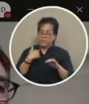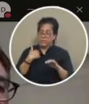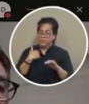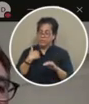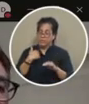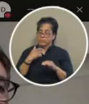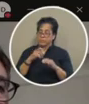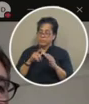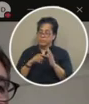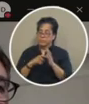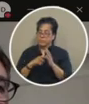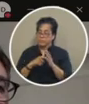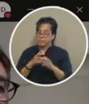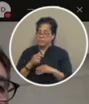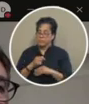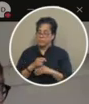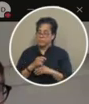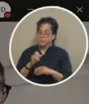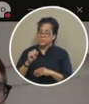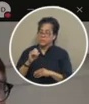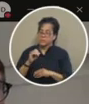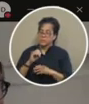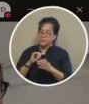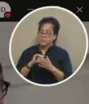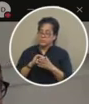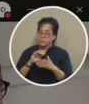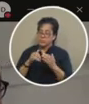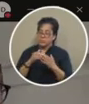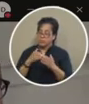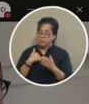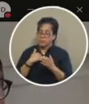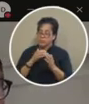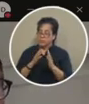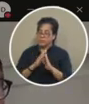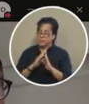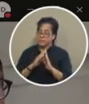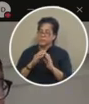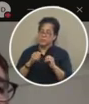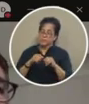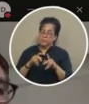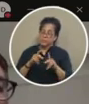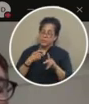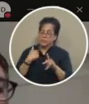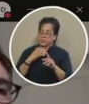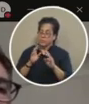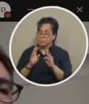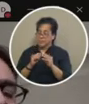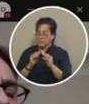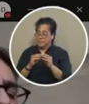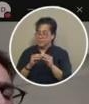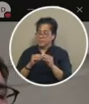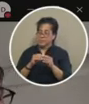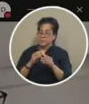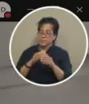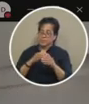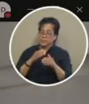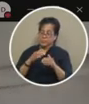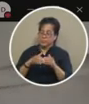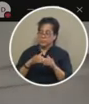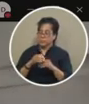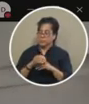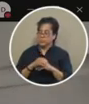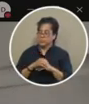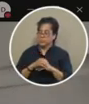petitions against the name. So that's all I'm asking for is a chance to meet and come to a conclusion with Representative